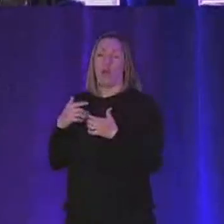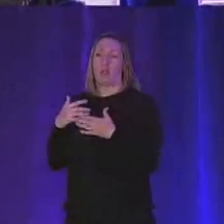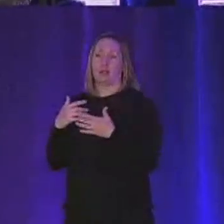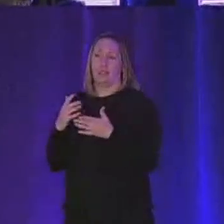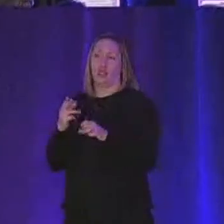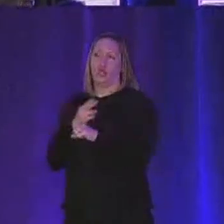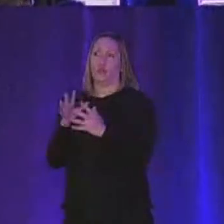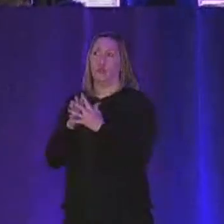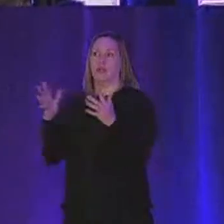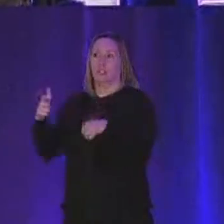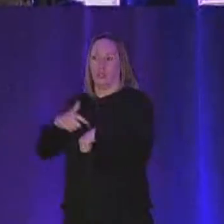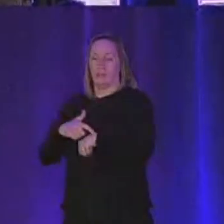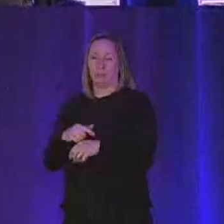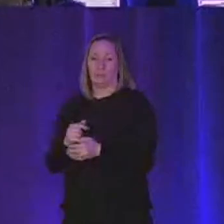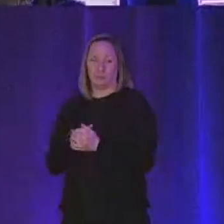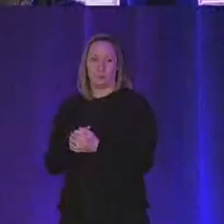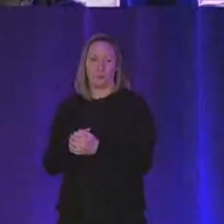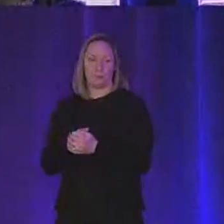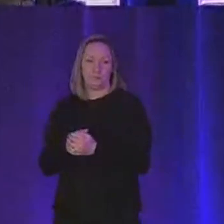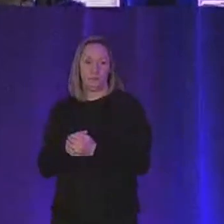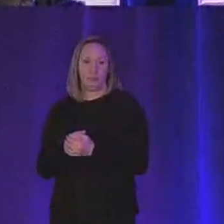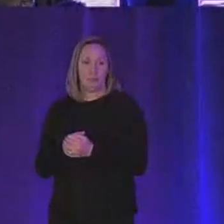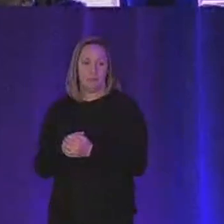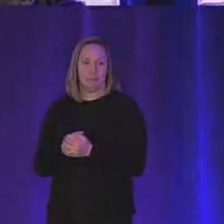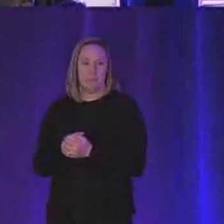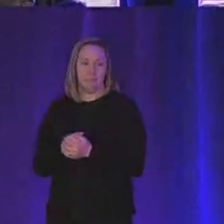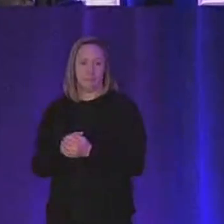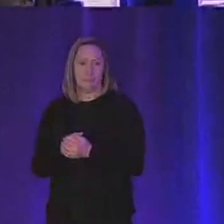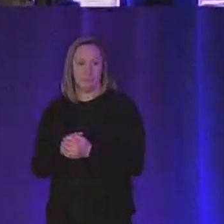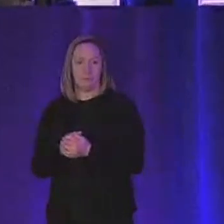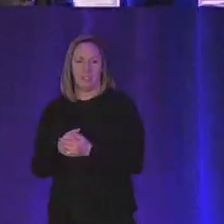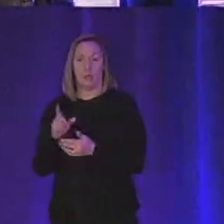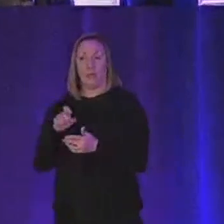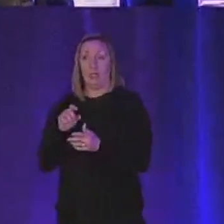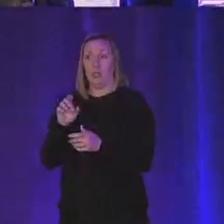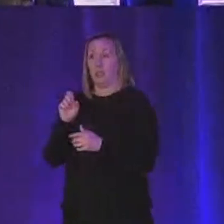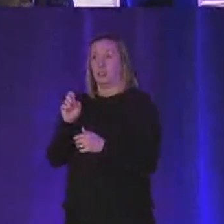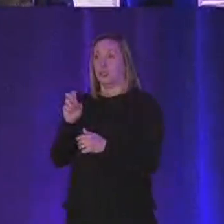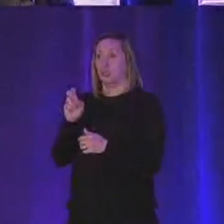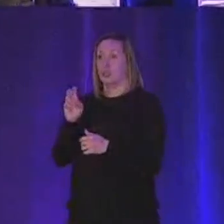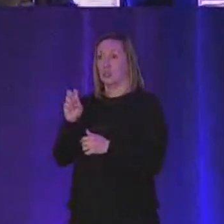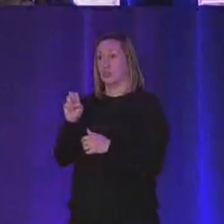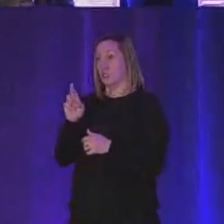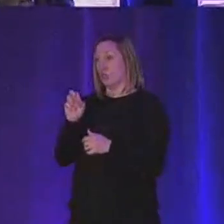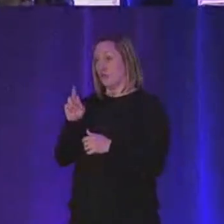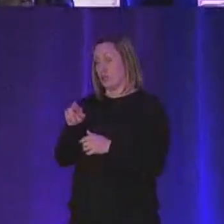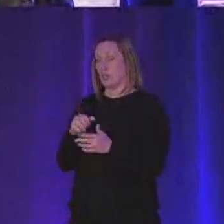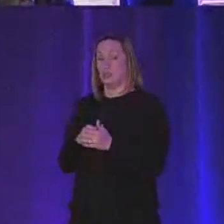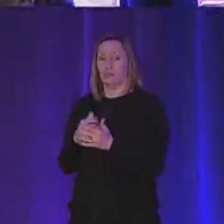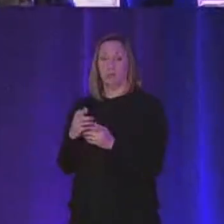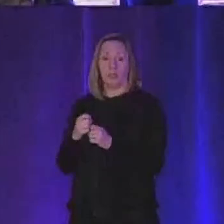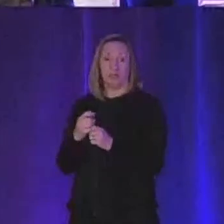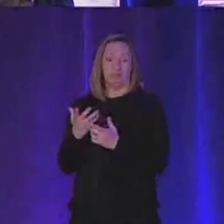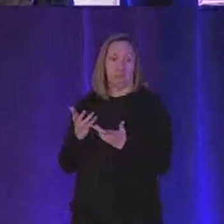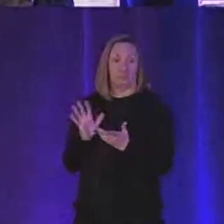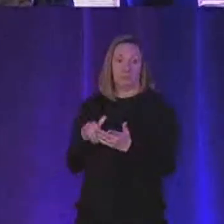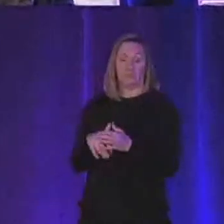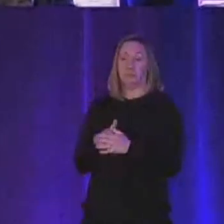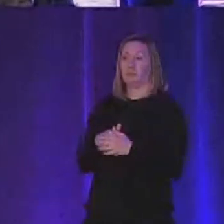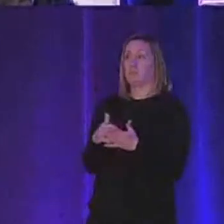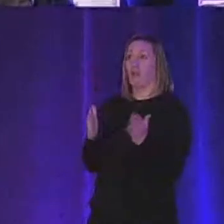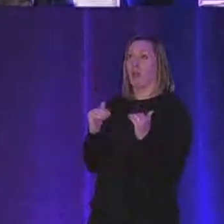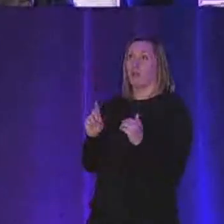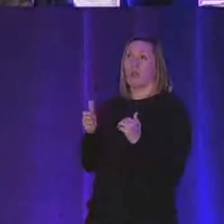So we'll do server.jsx. And what do we need? Well, we need a server. So we'll get get a server. We